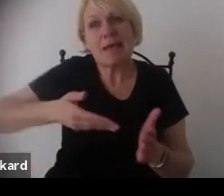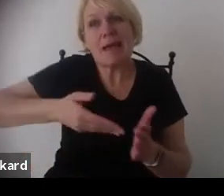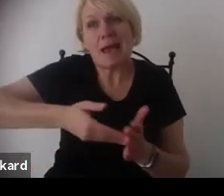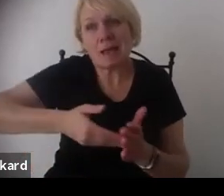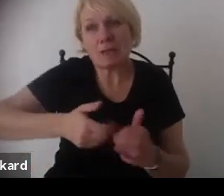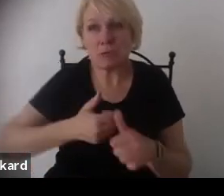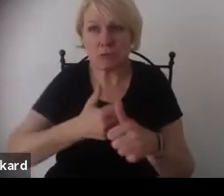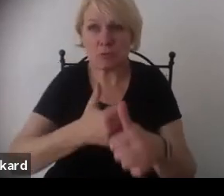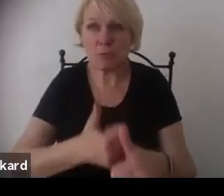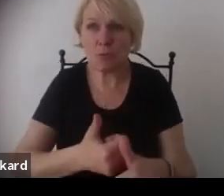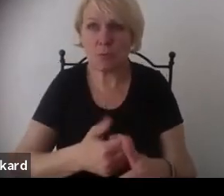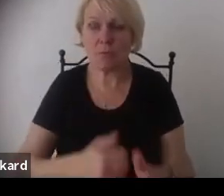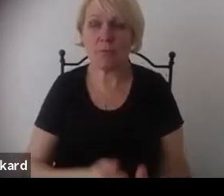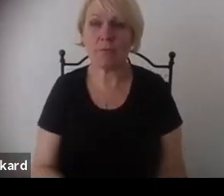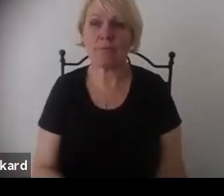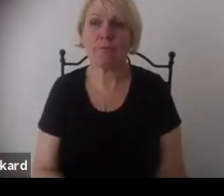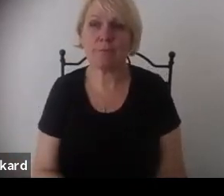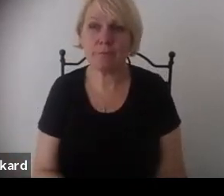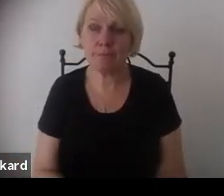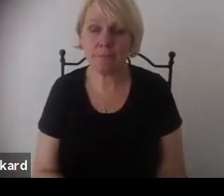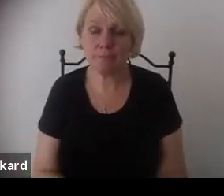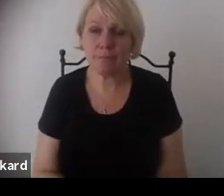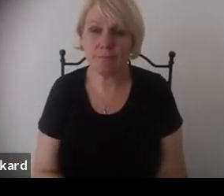of time.